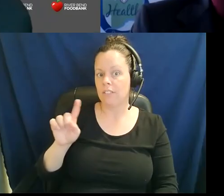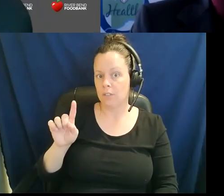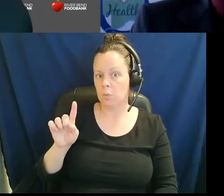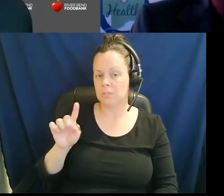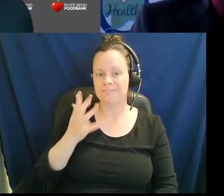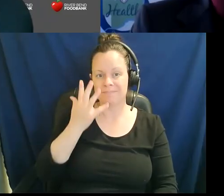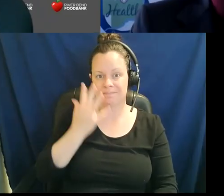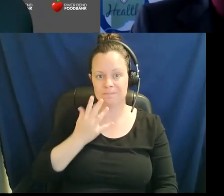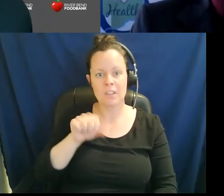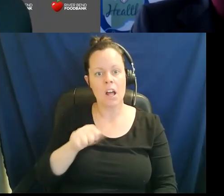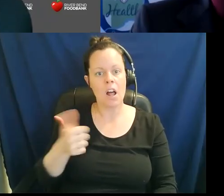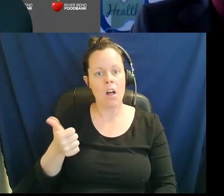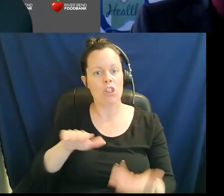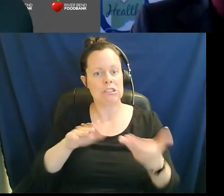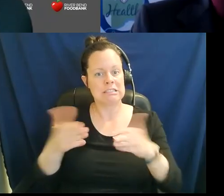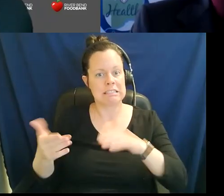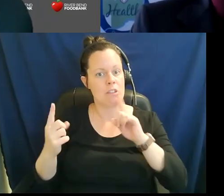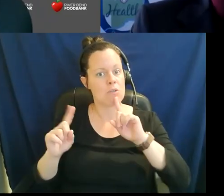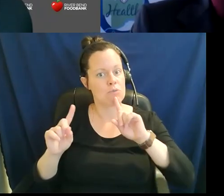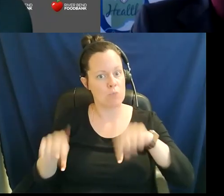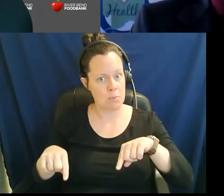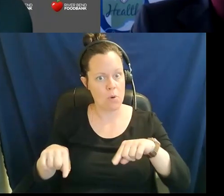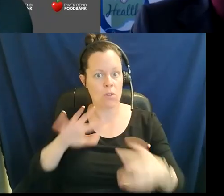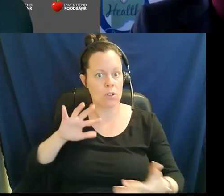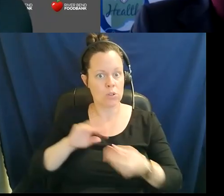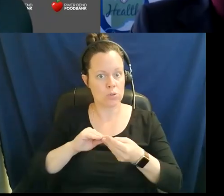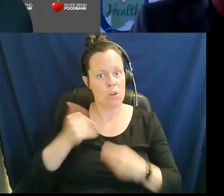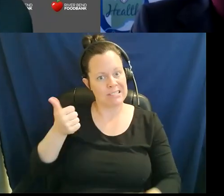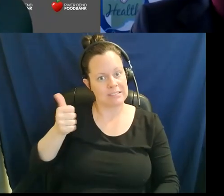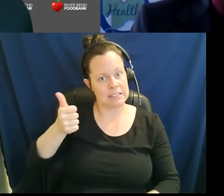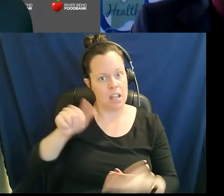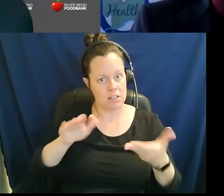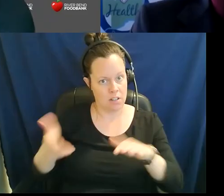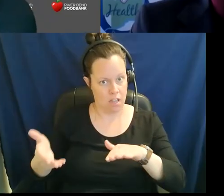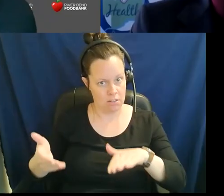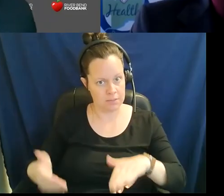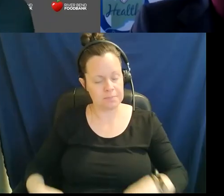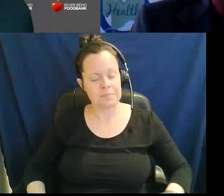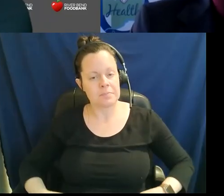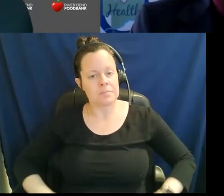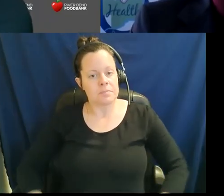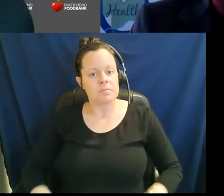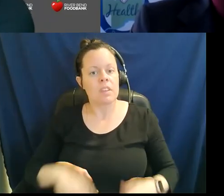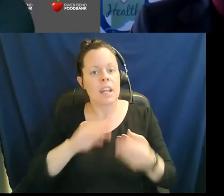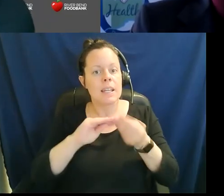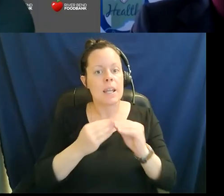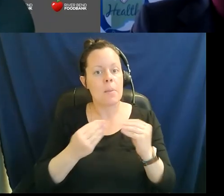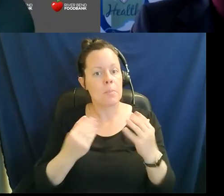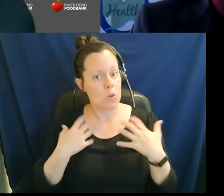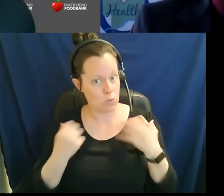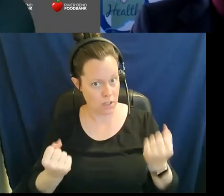Unfortunately, another death has been reported. That brings our total to 10. And our number of recovered is listed